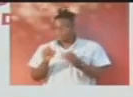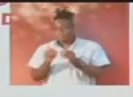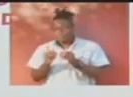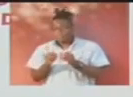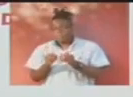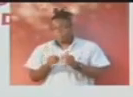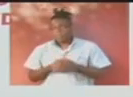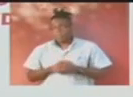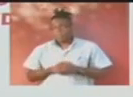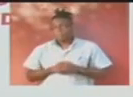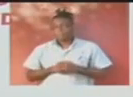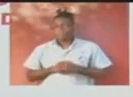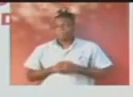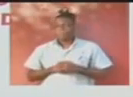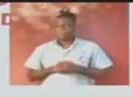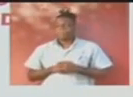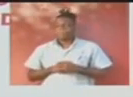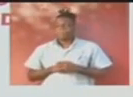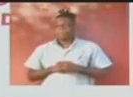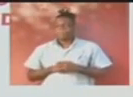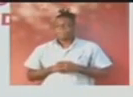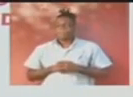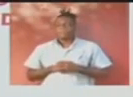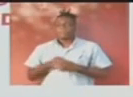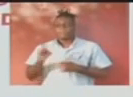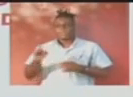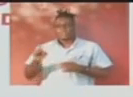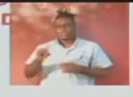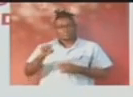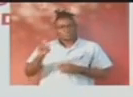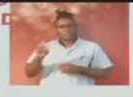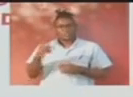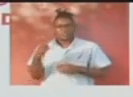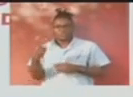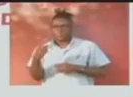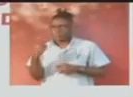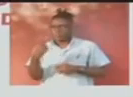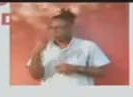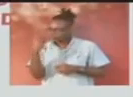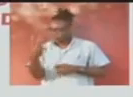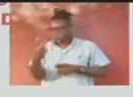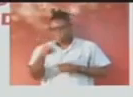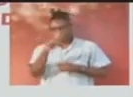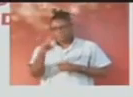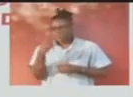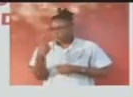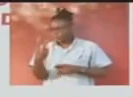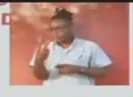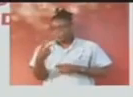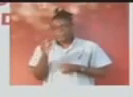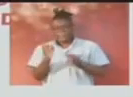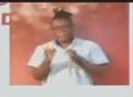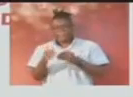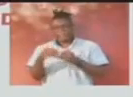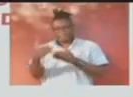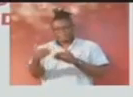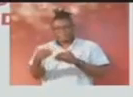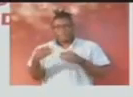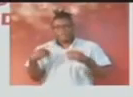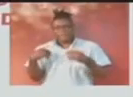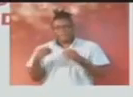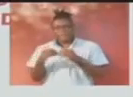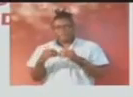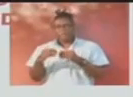we request that the questions be no more than 2 per media house in the first instance, and after that, based